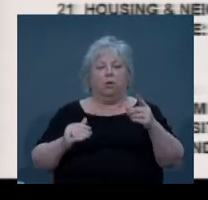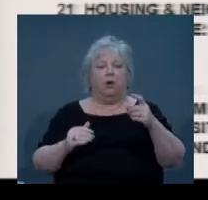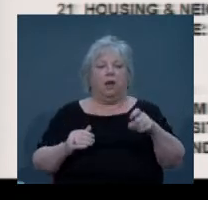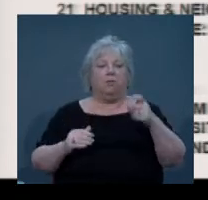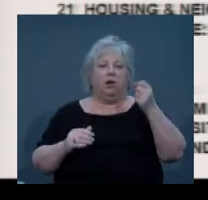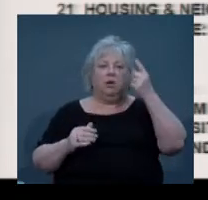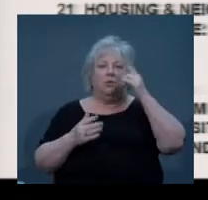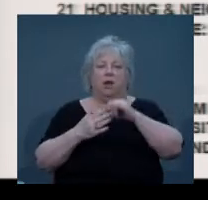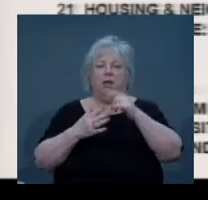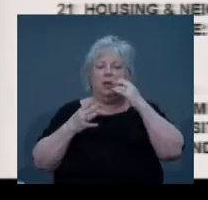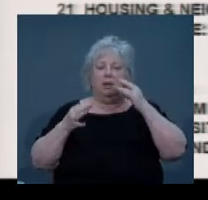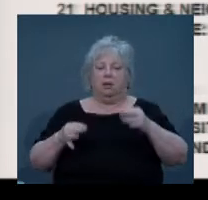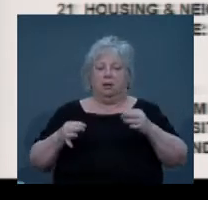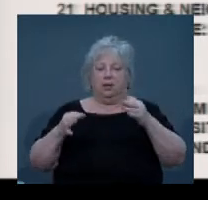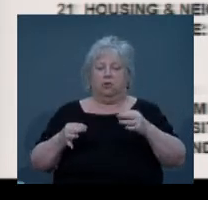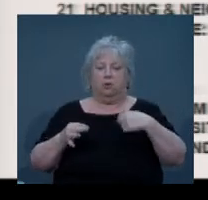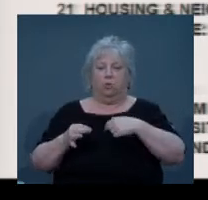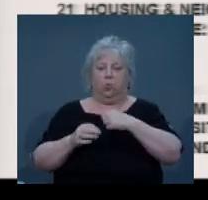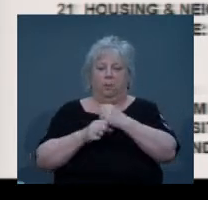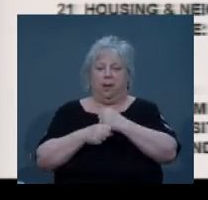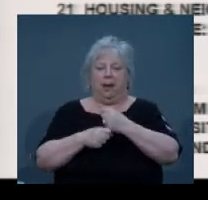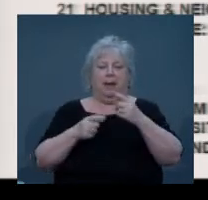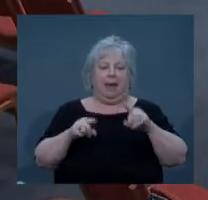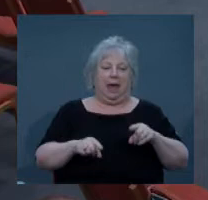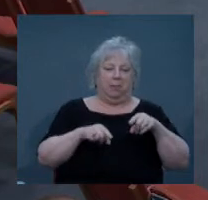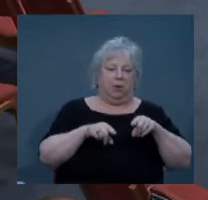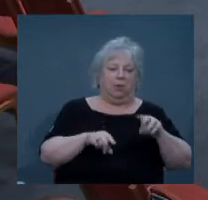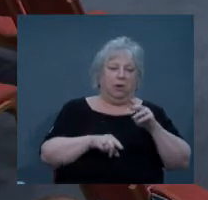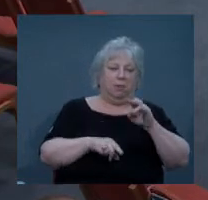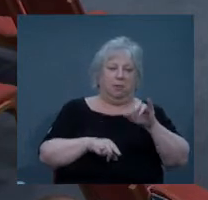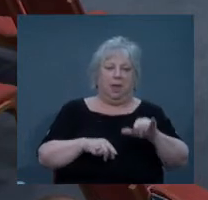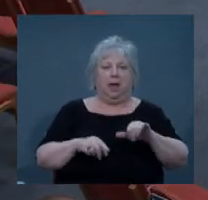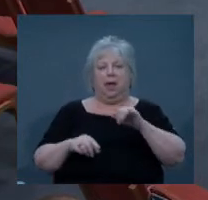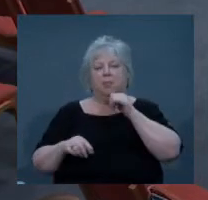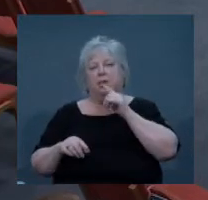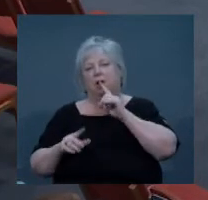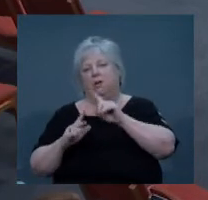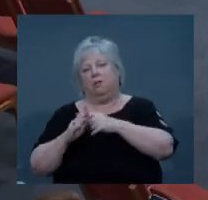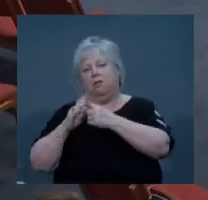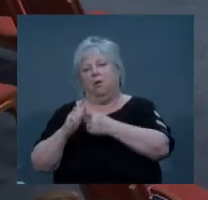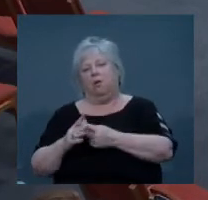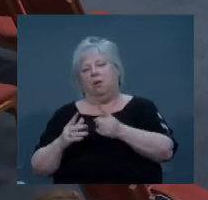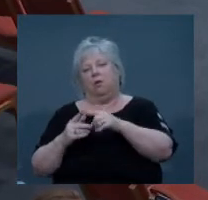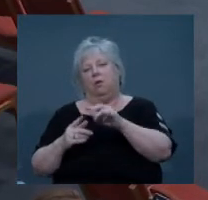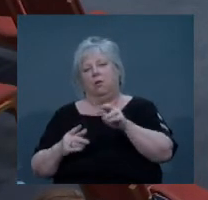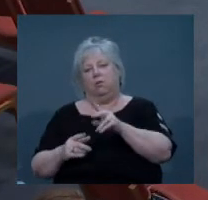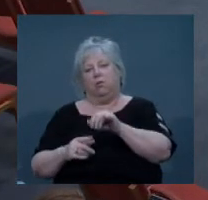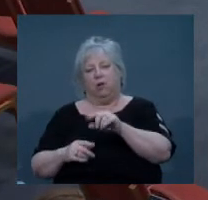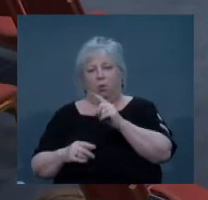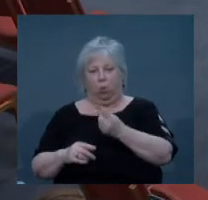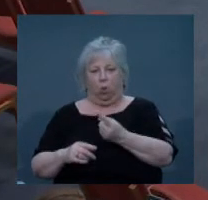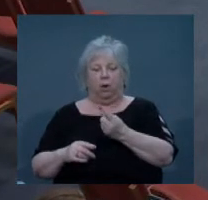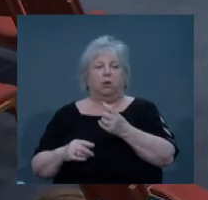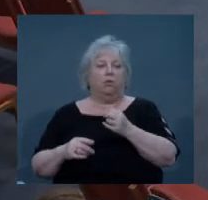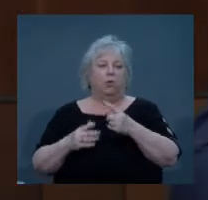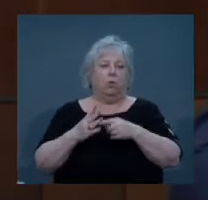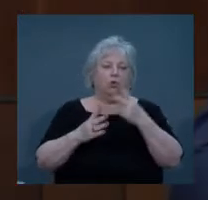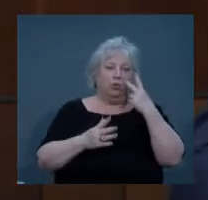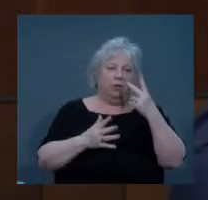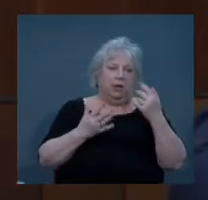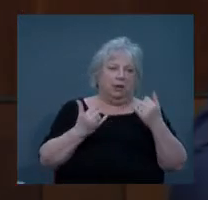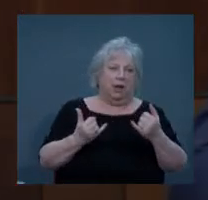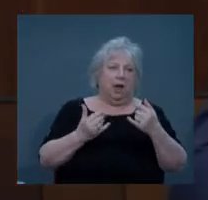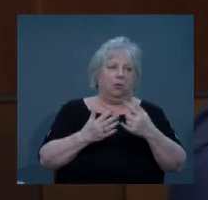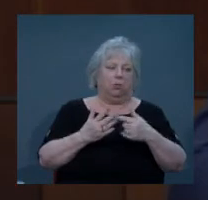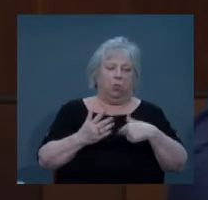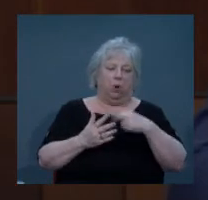that the decisions that were made happened in the month of May and did not go into effect until July 1. So what you're seeing right now is